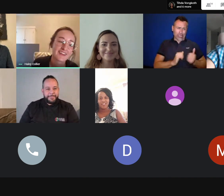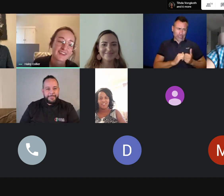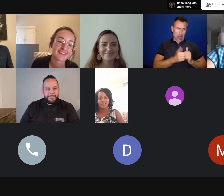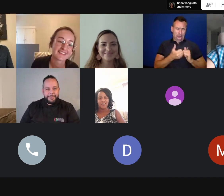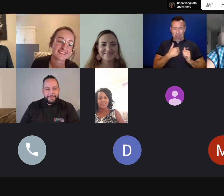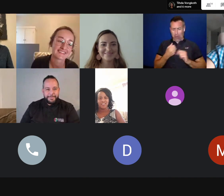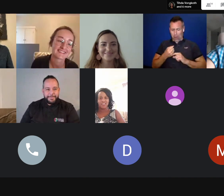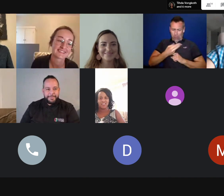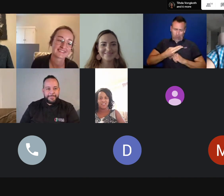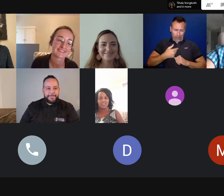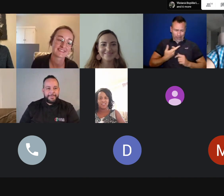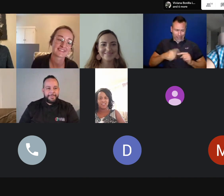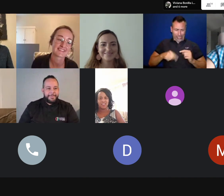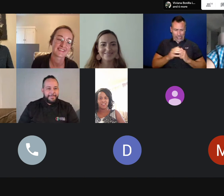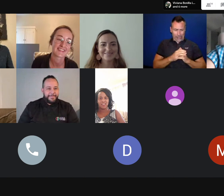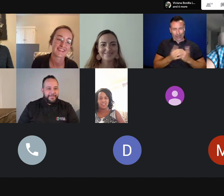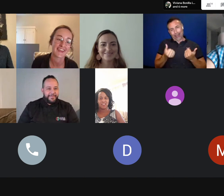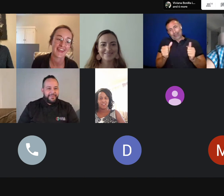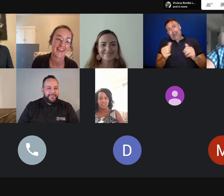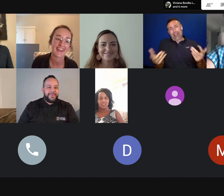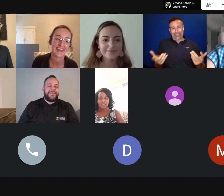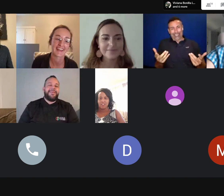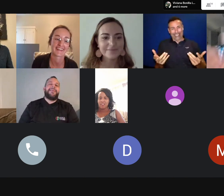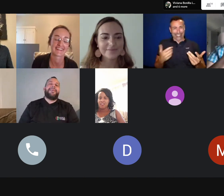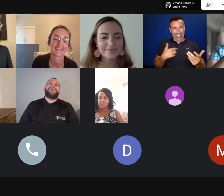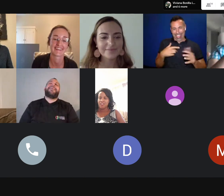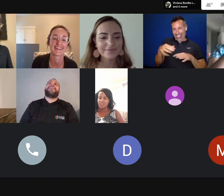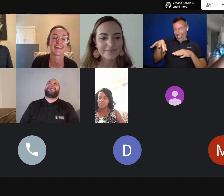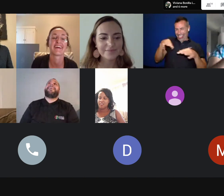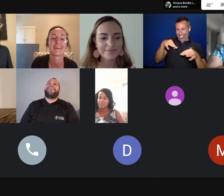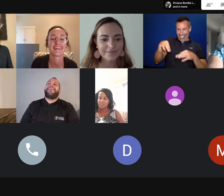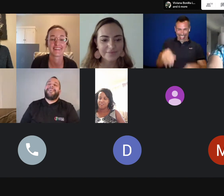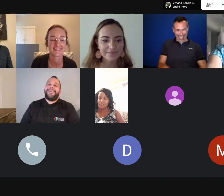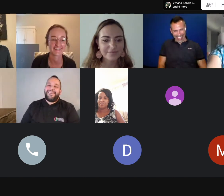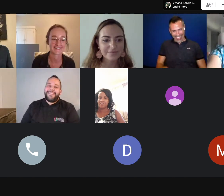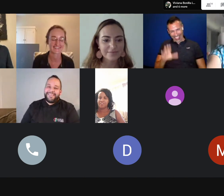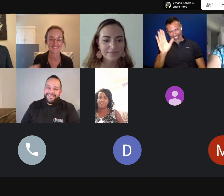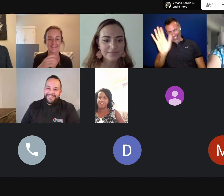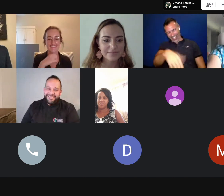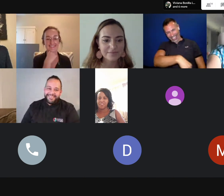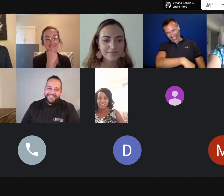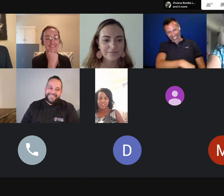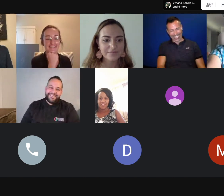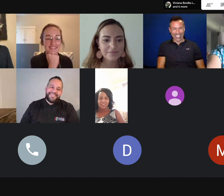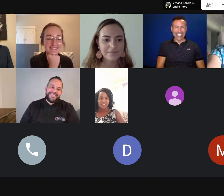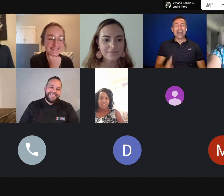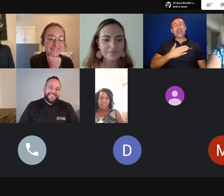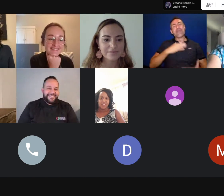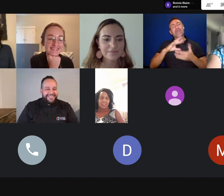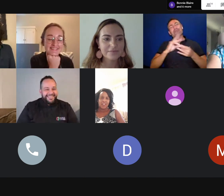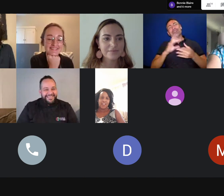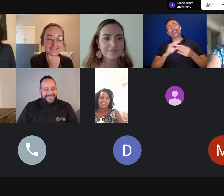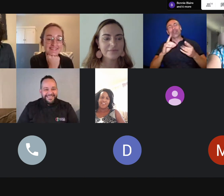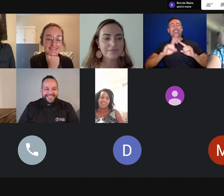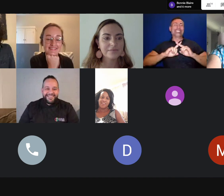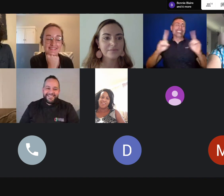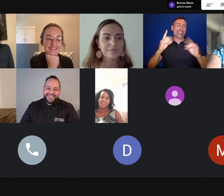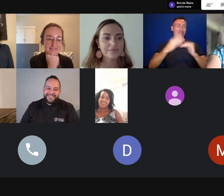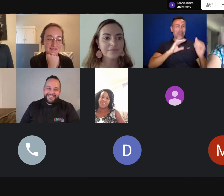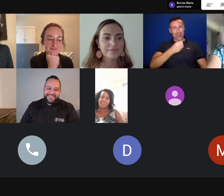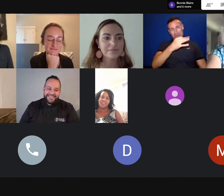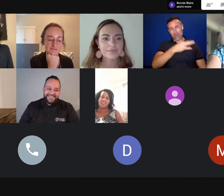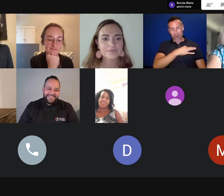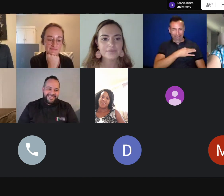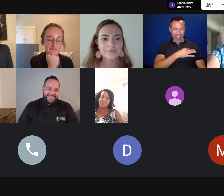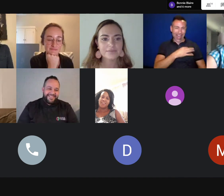So my disability journey is a little different than Juan's, and it's really interesting to me